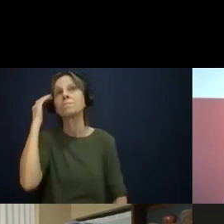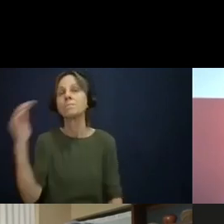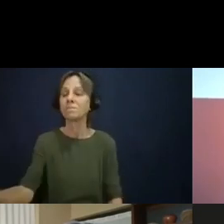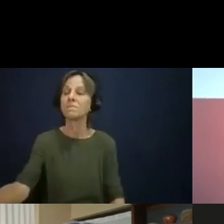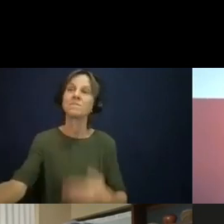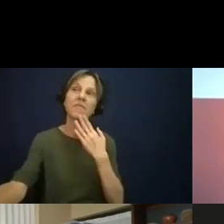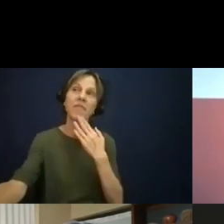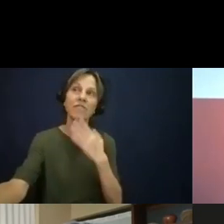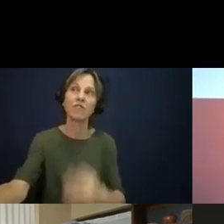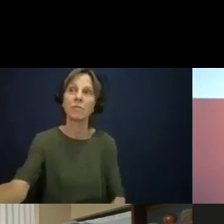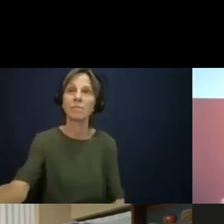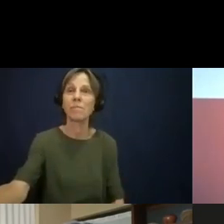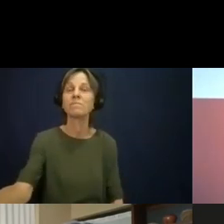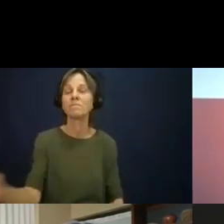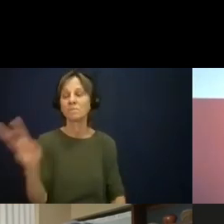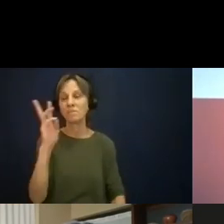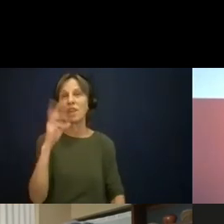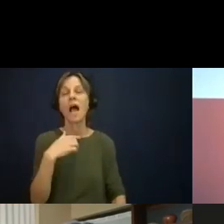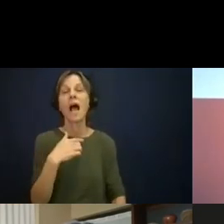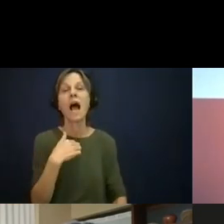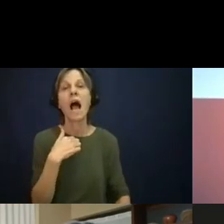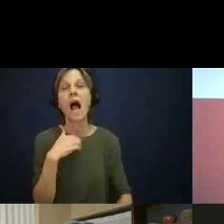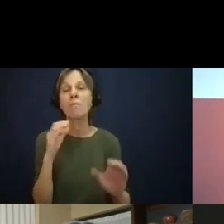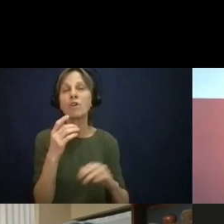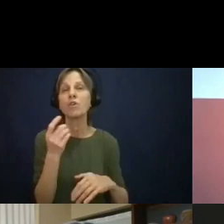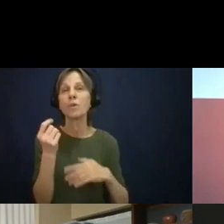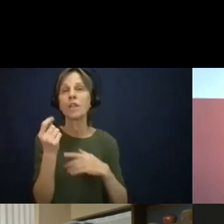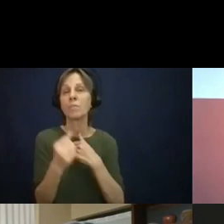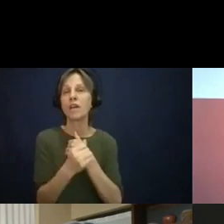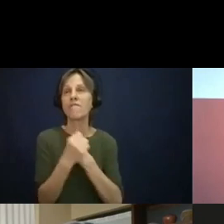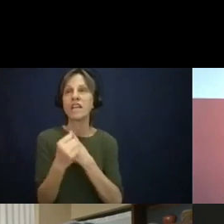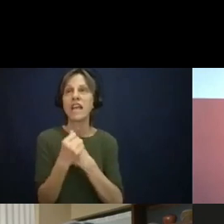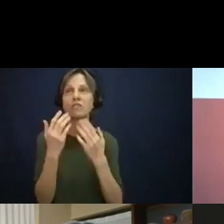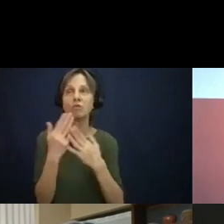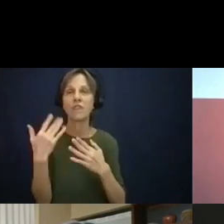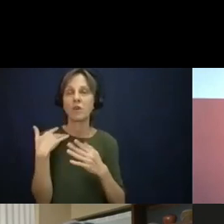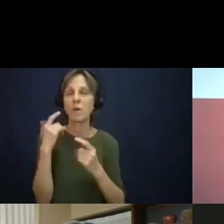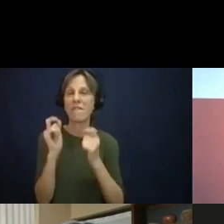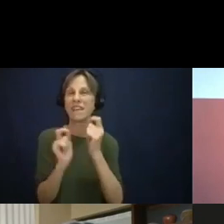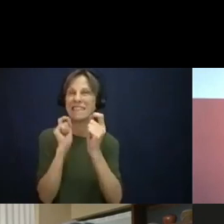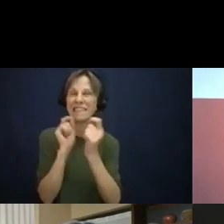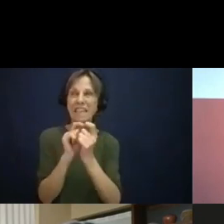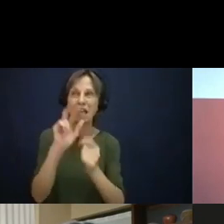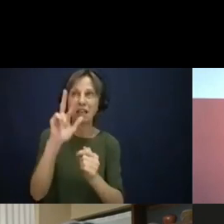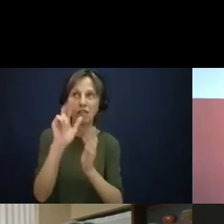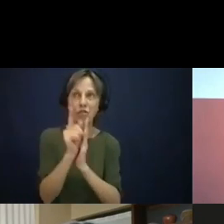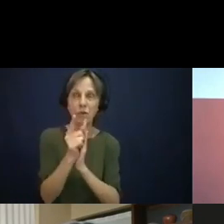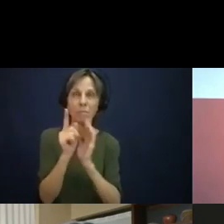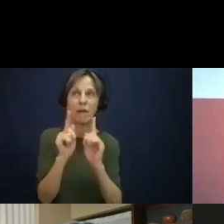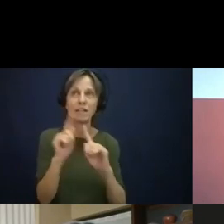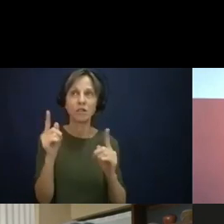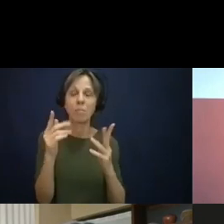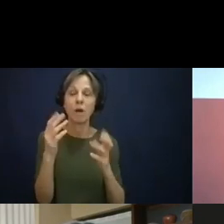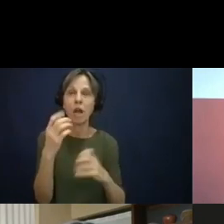Thank you. Well, I'm going to do a little bit of a dangerous thing as a moderator because we've got exactly 3 minutes, but I want to kick one final question to everyone